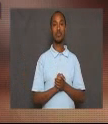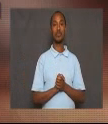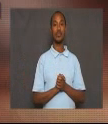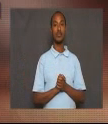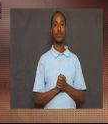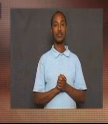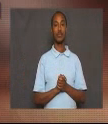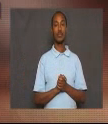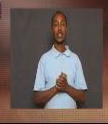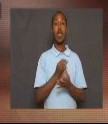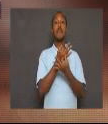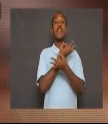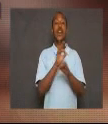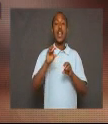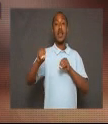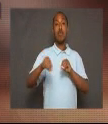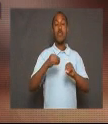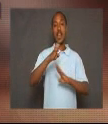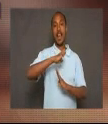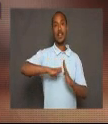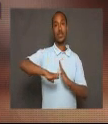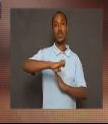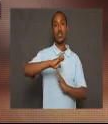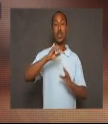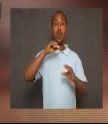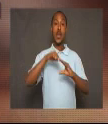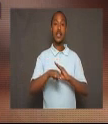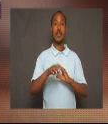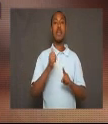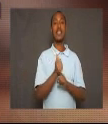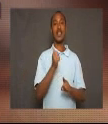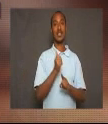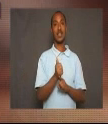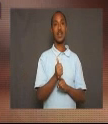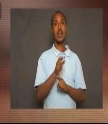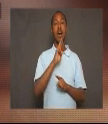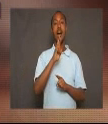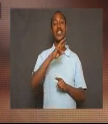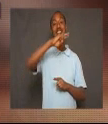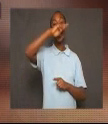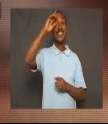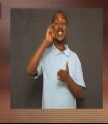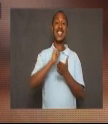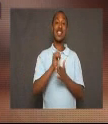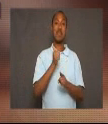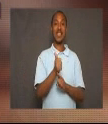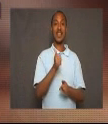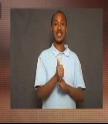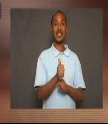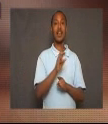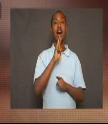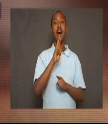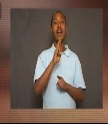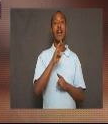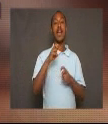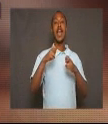The freely moving electrons within metals are the reason that metals are